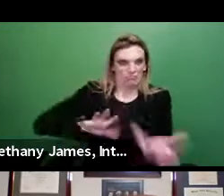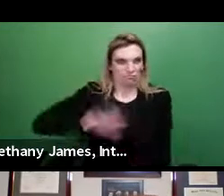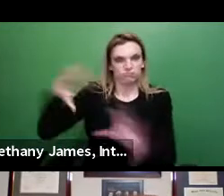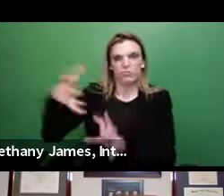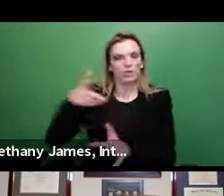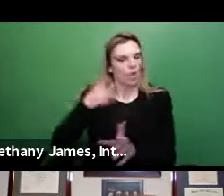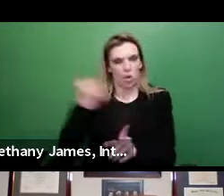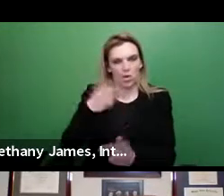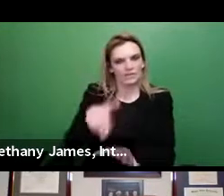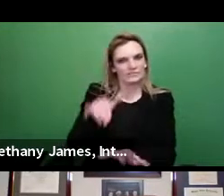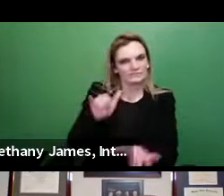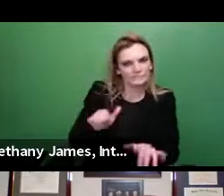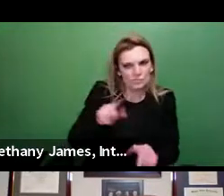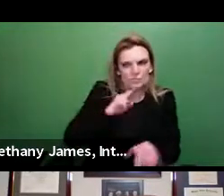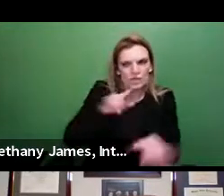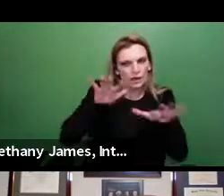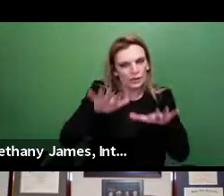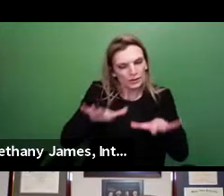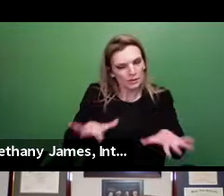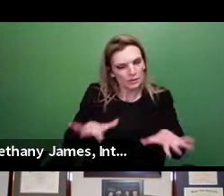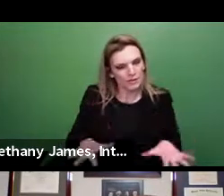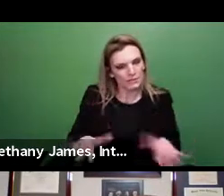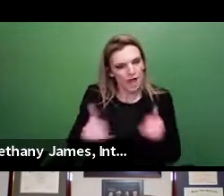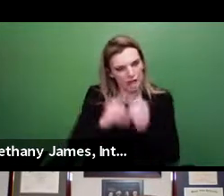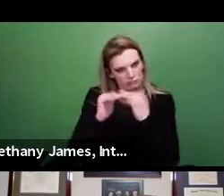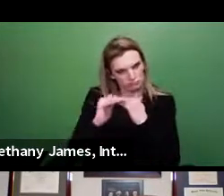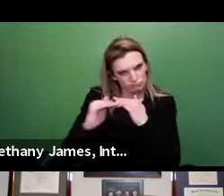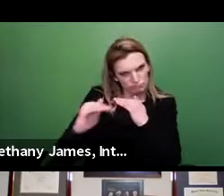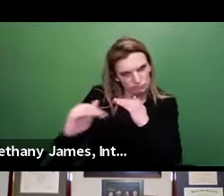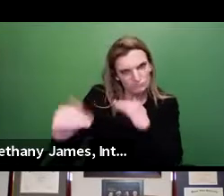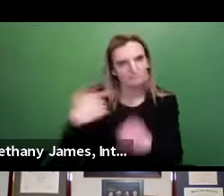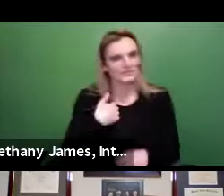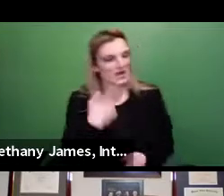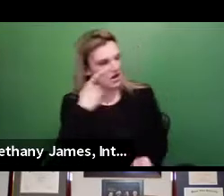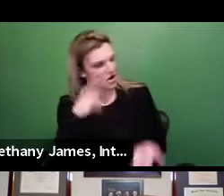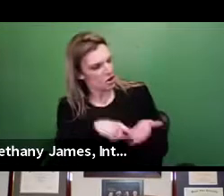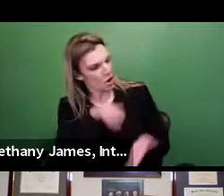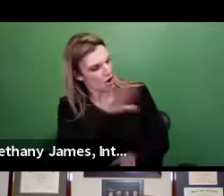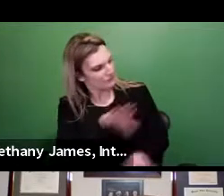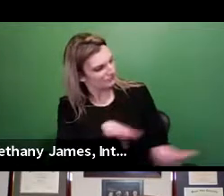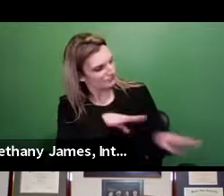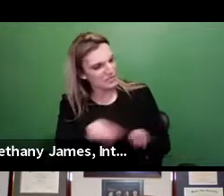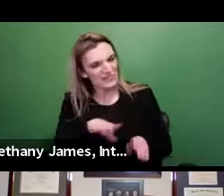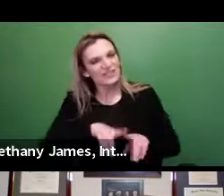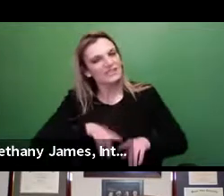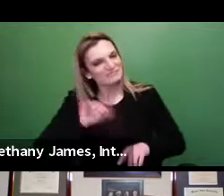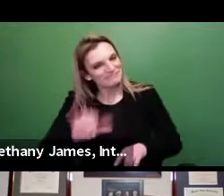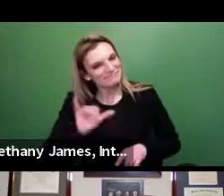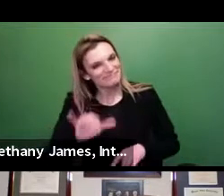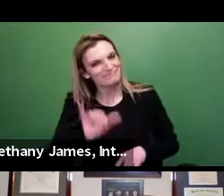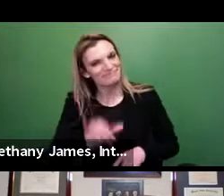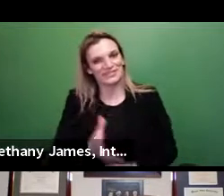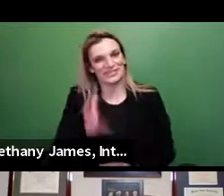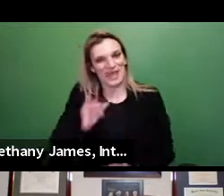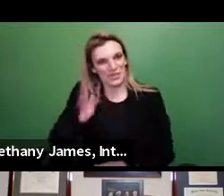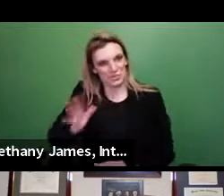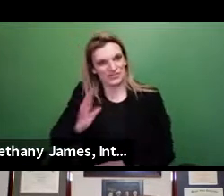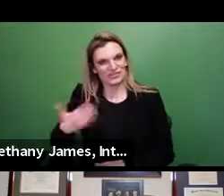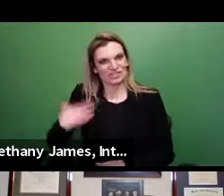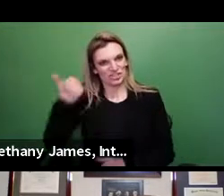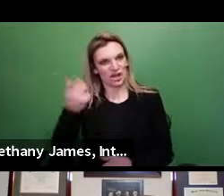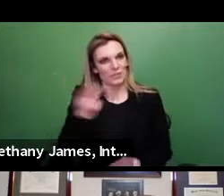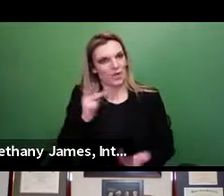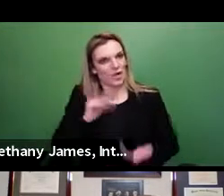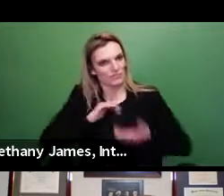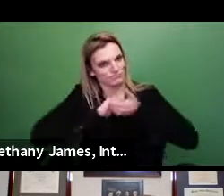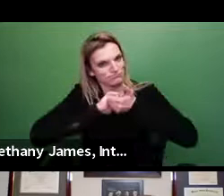scenes extraordinarily well, and it was fascinating to see her and the previous chair worked together, as well as